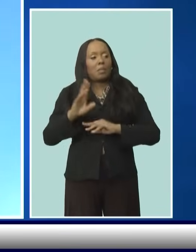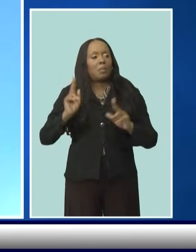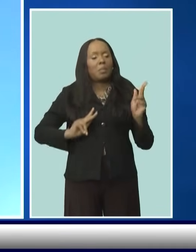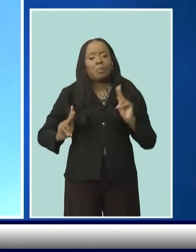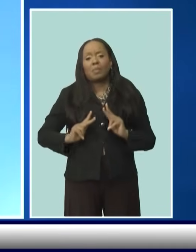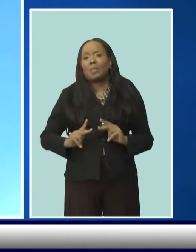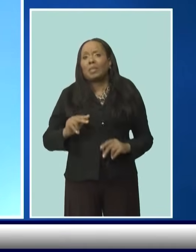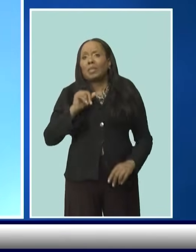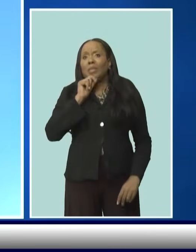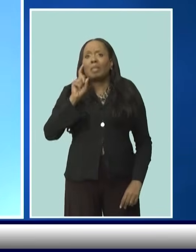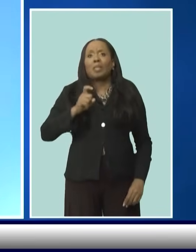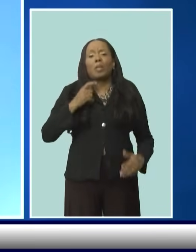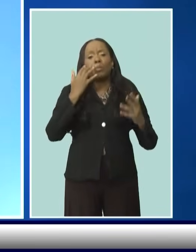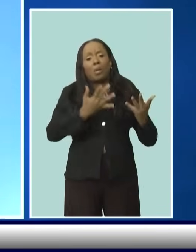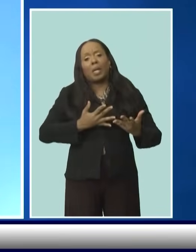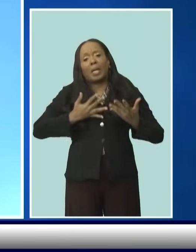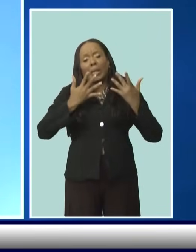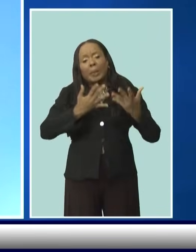wait